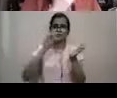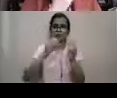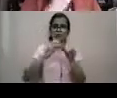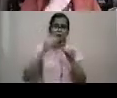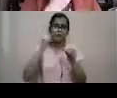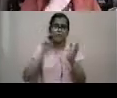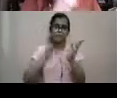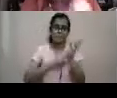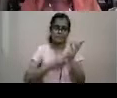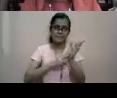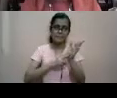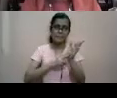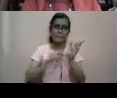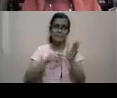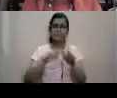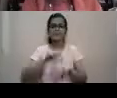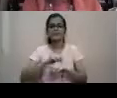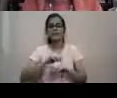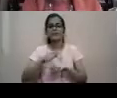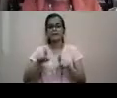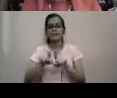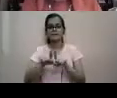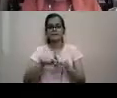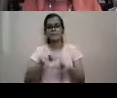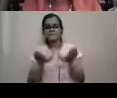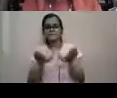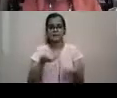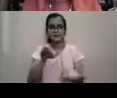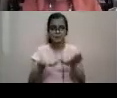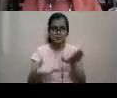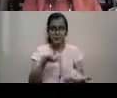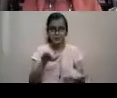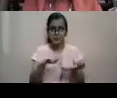water as the penguin's wings are in the air.